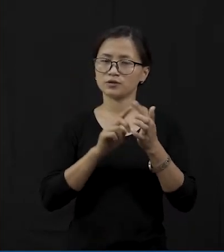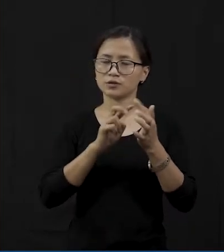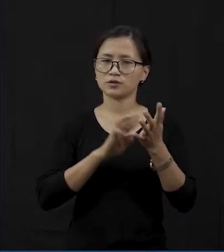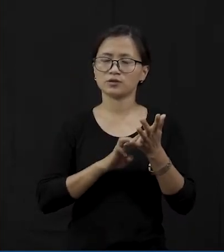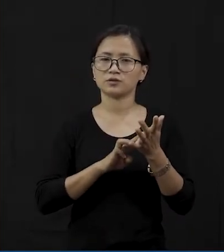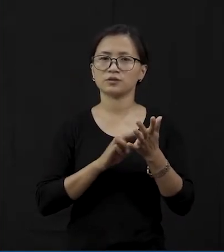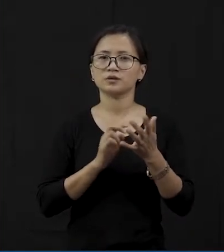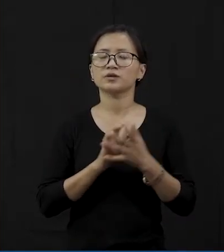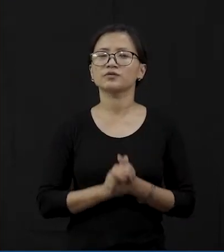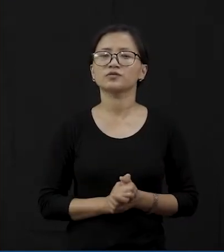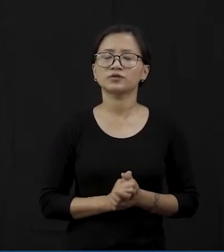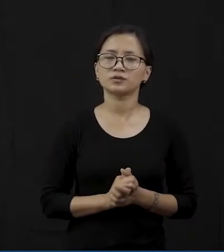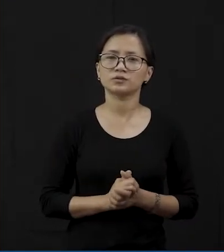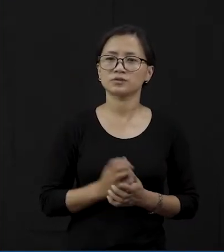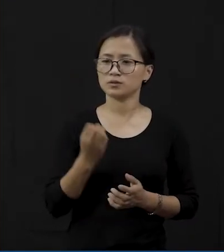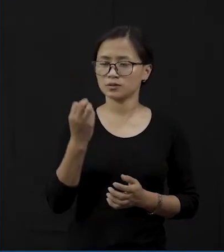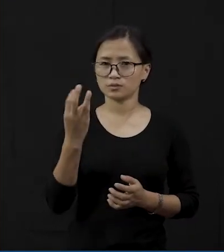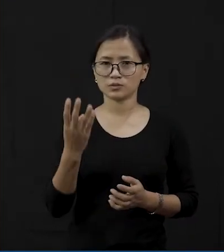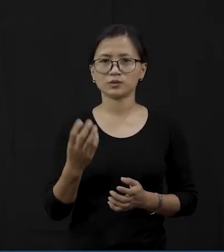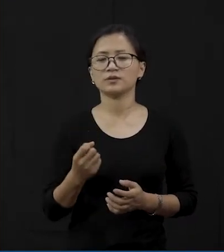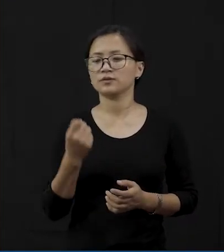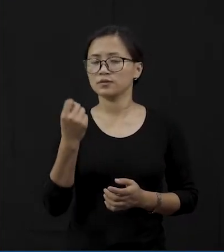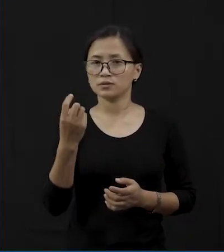the counting numbers.